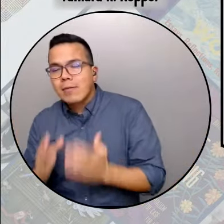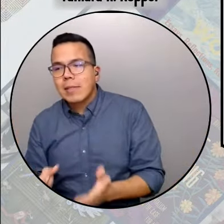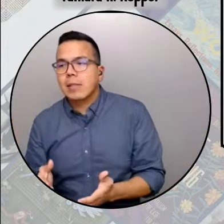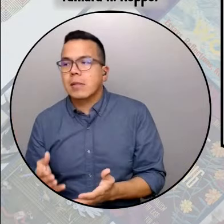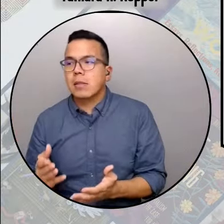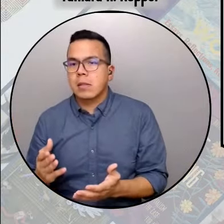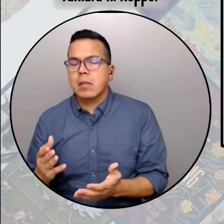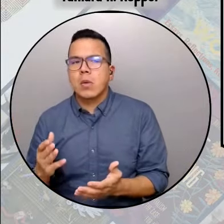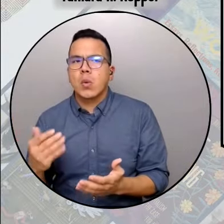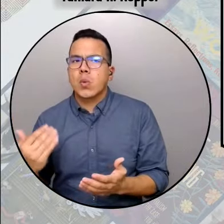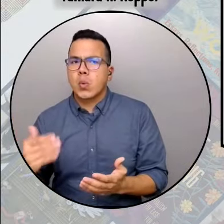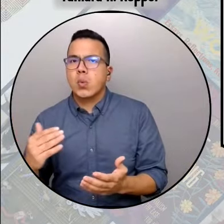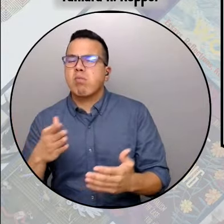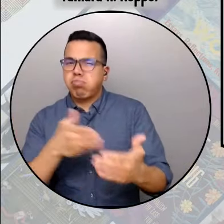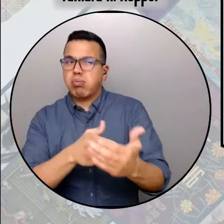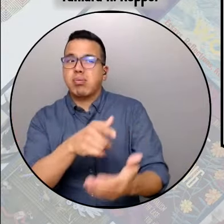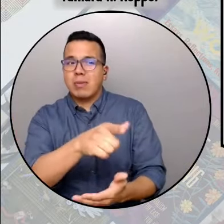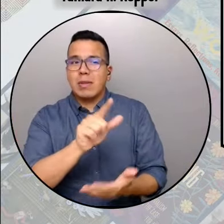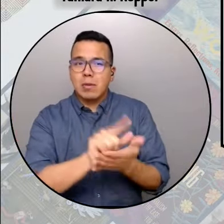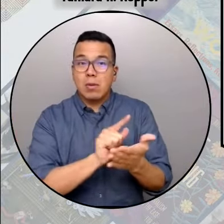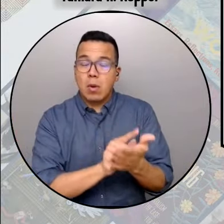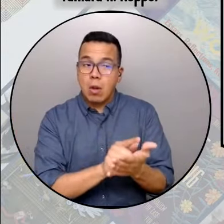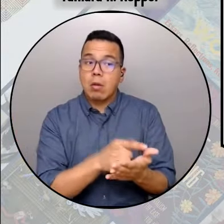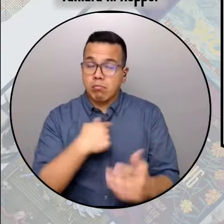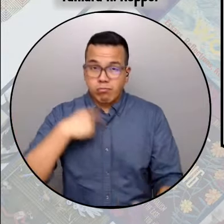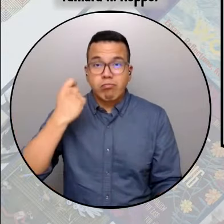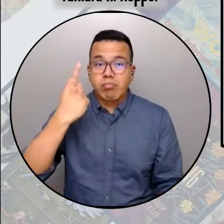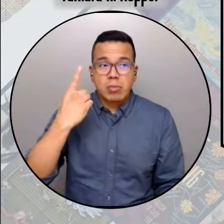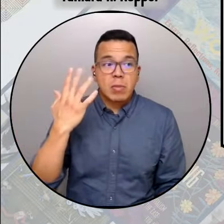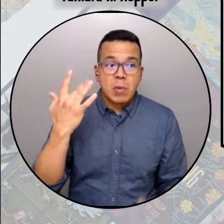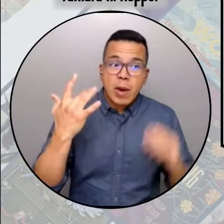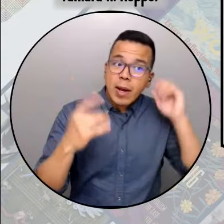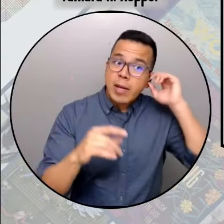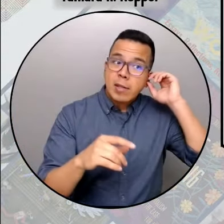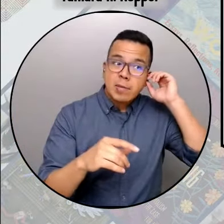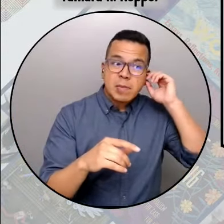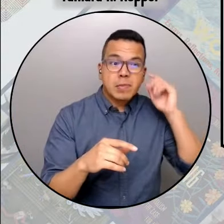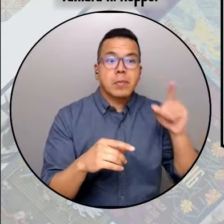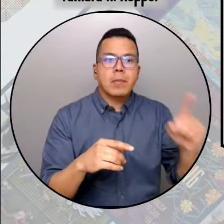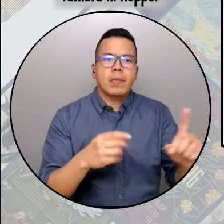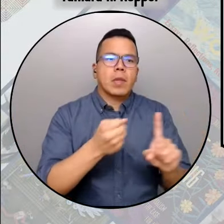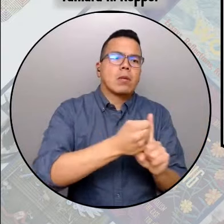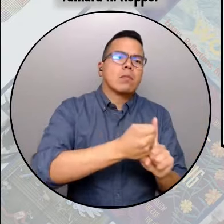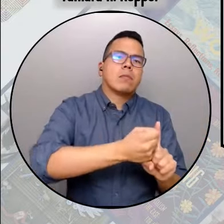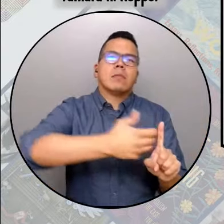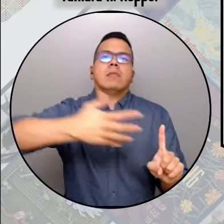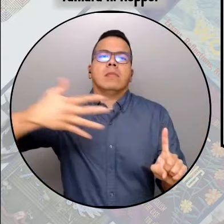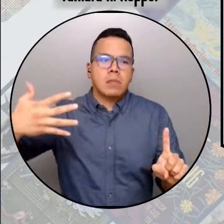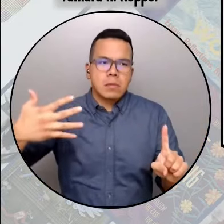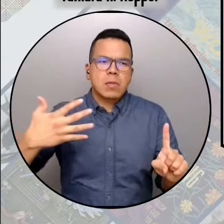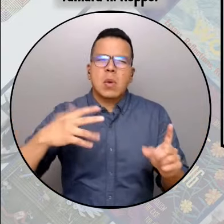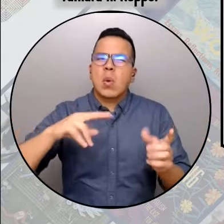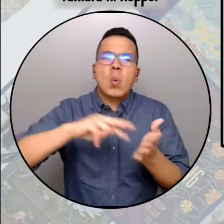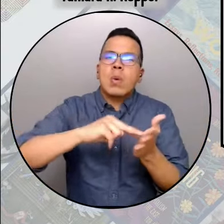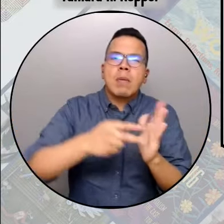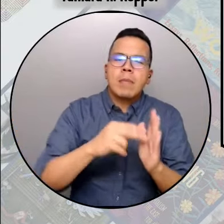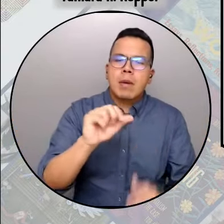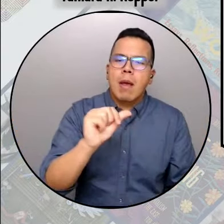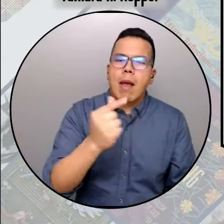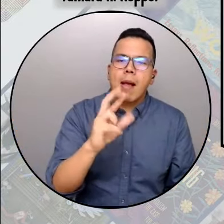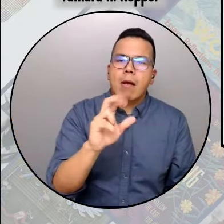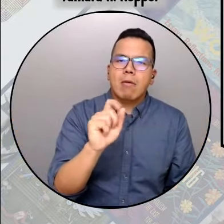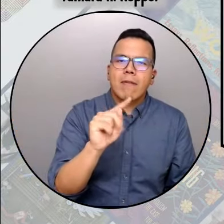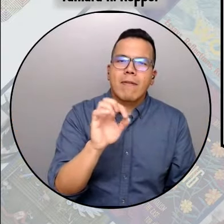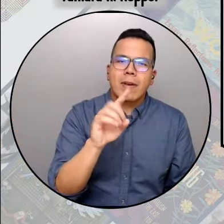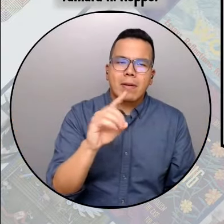so. So again, it expands the definition of aggravated felonies, including like, let's say now shoplifting, right? It also, this is